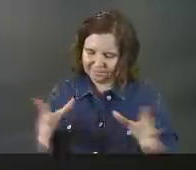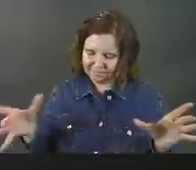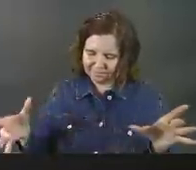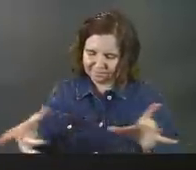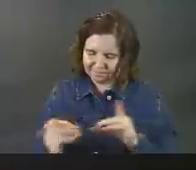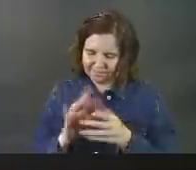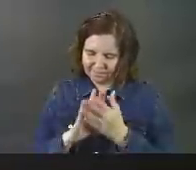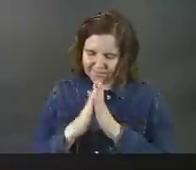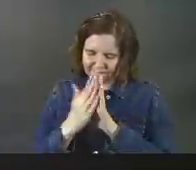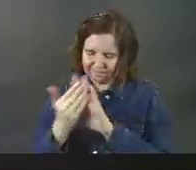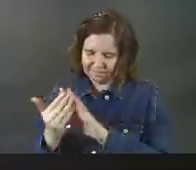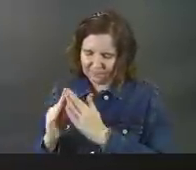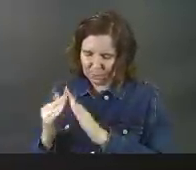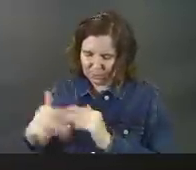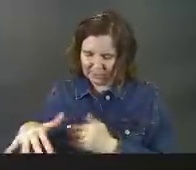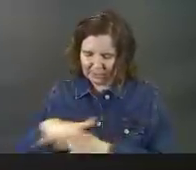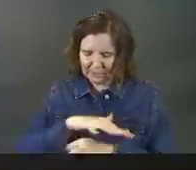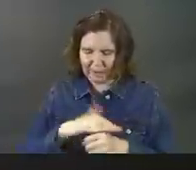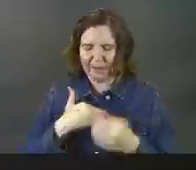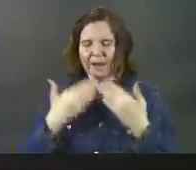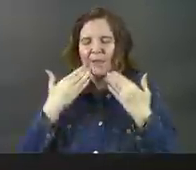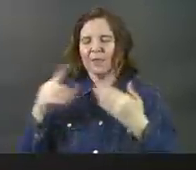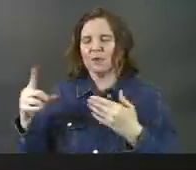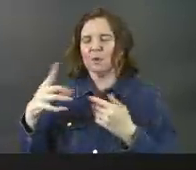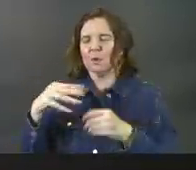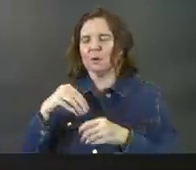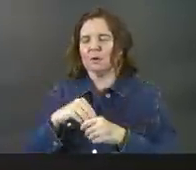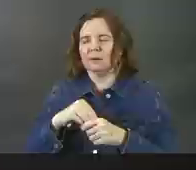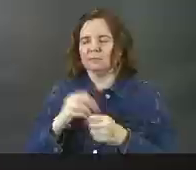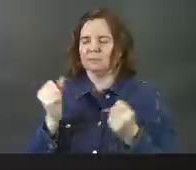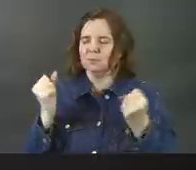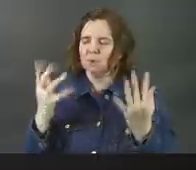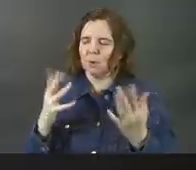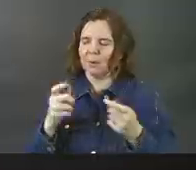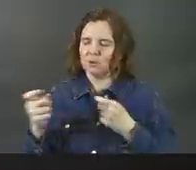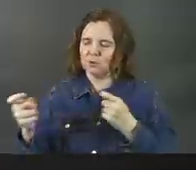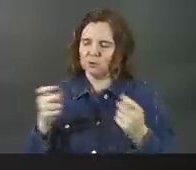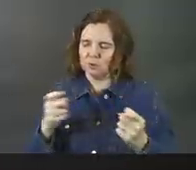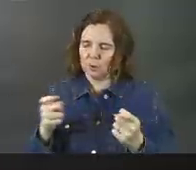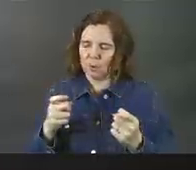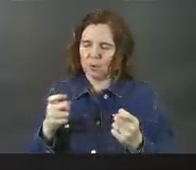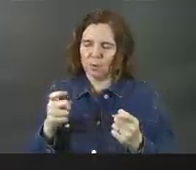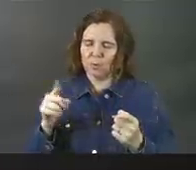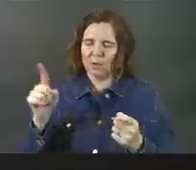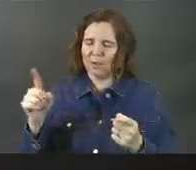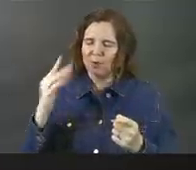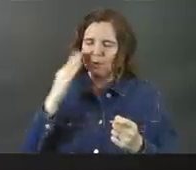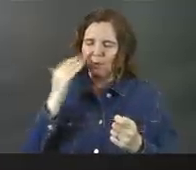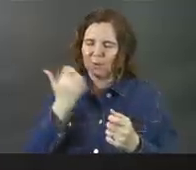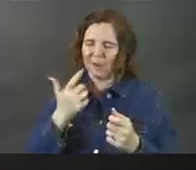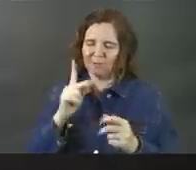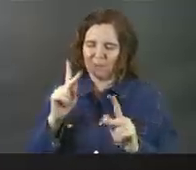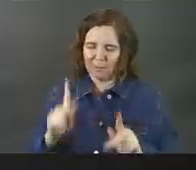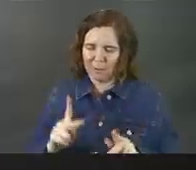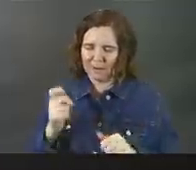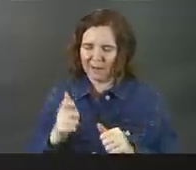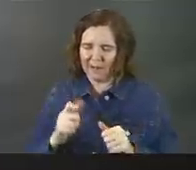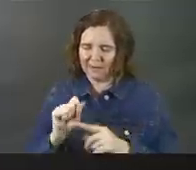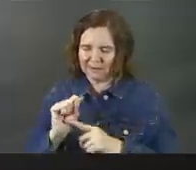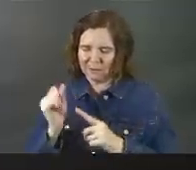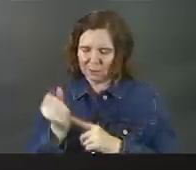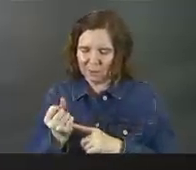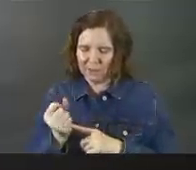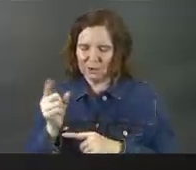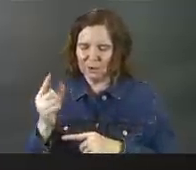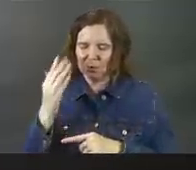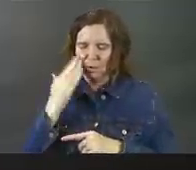together into a community. God, I thank you that you are in so much control, God, that you know every single person, every single